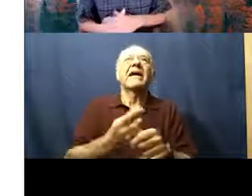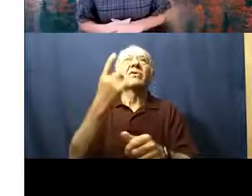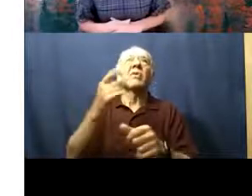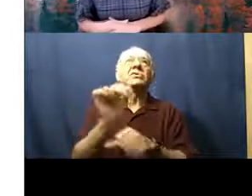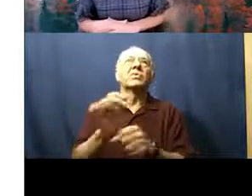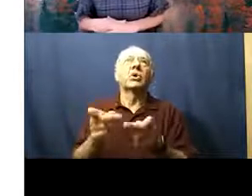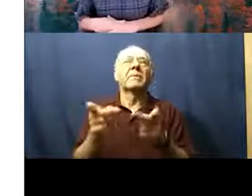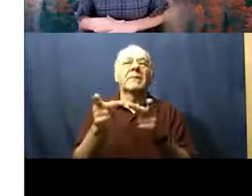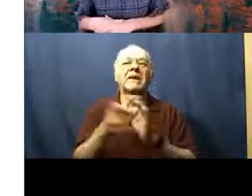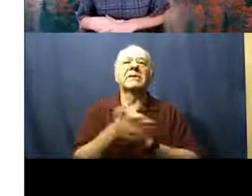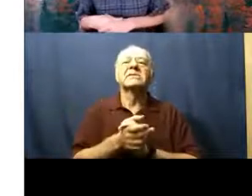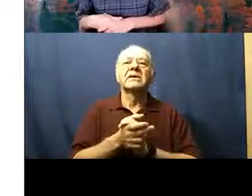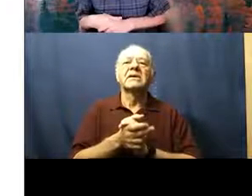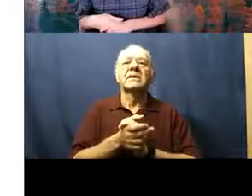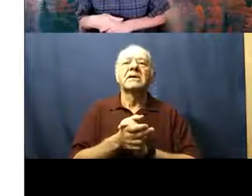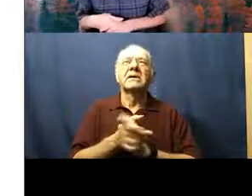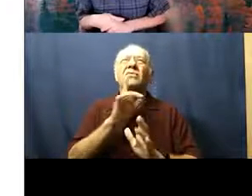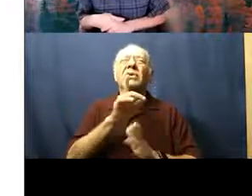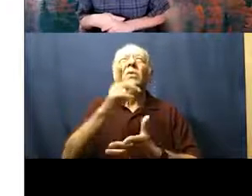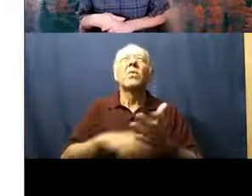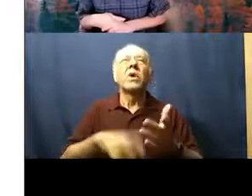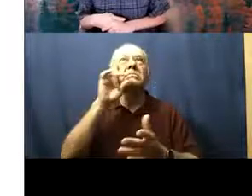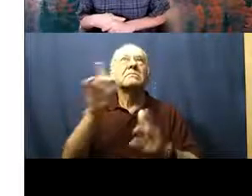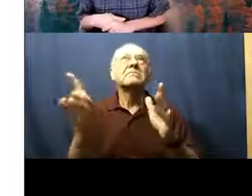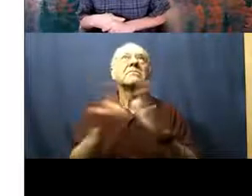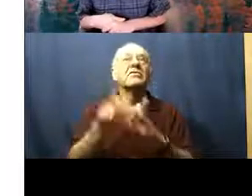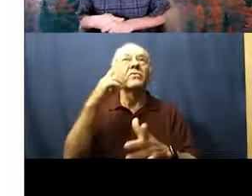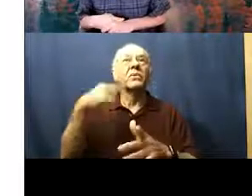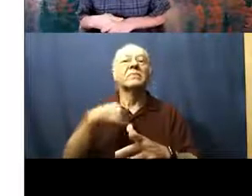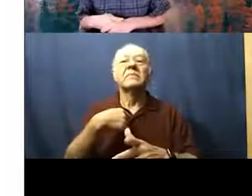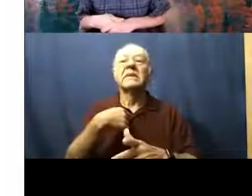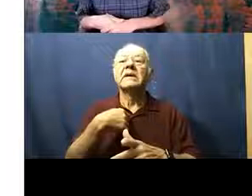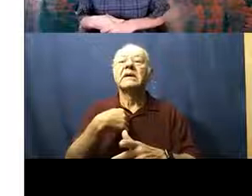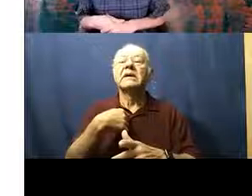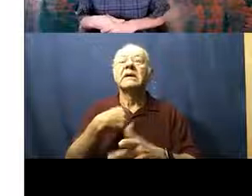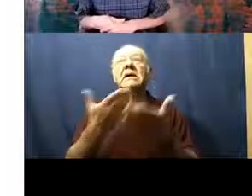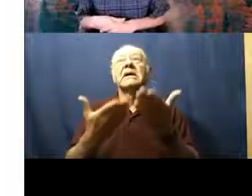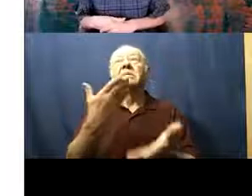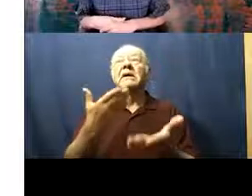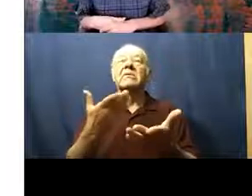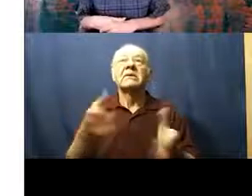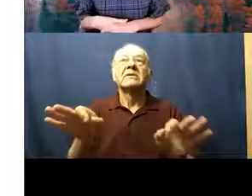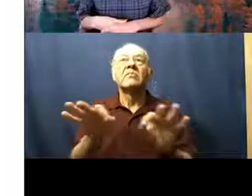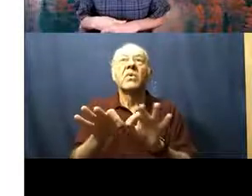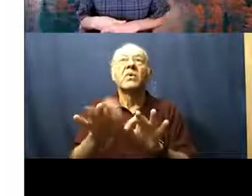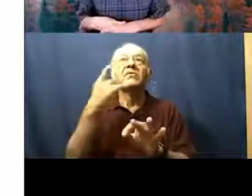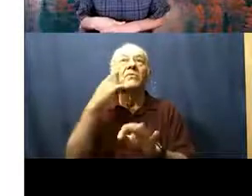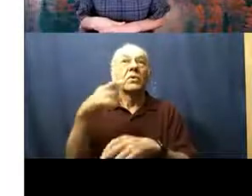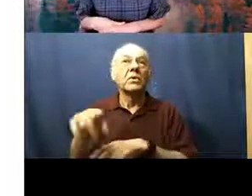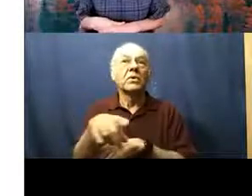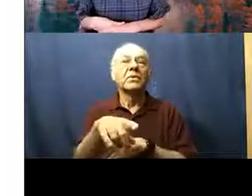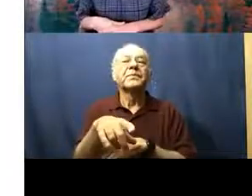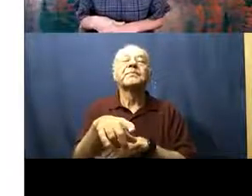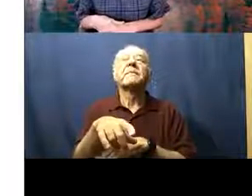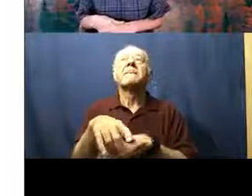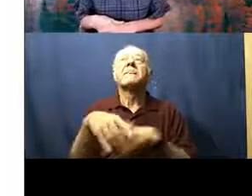workplaces. And really what comes to mind for me, and maybe is relevant for you,